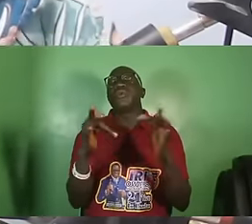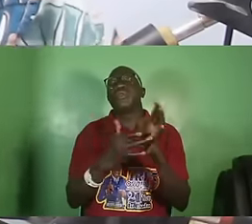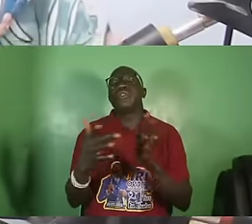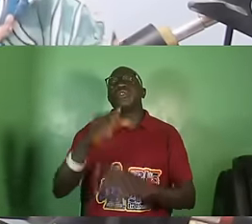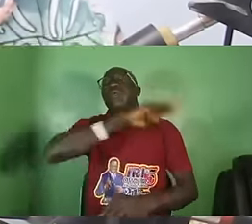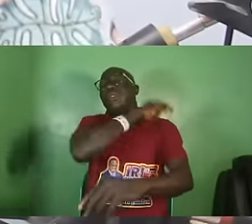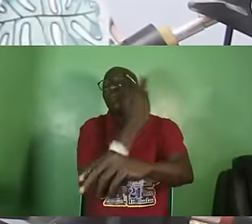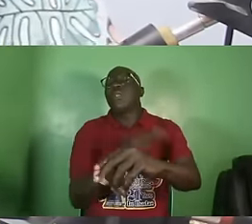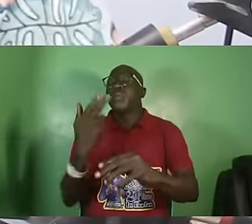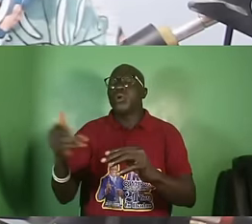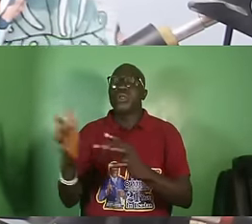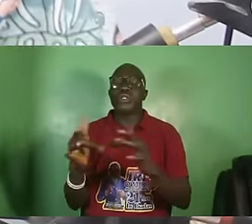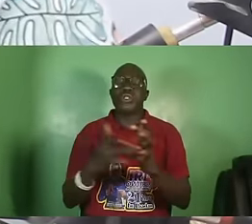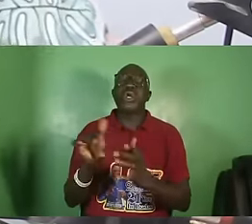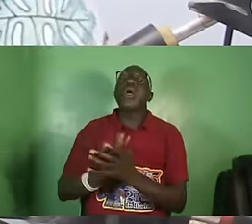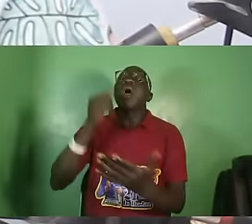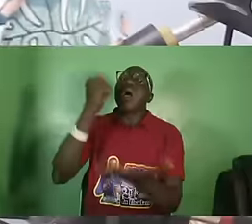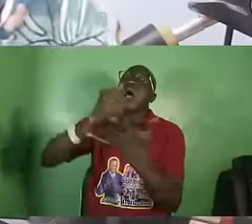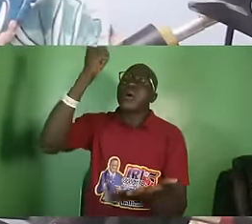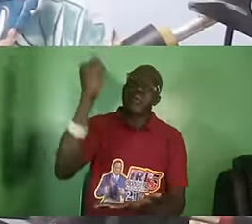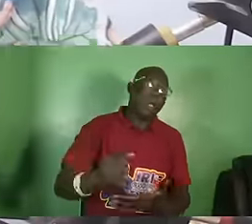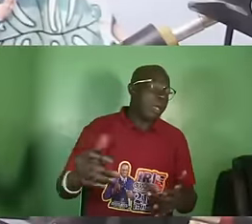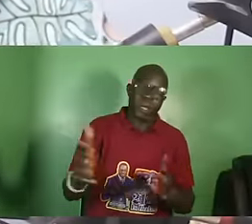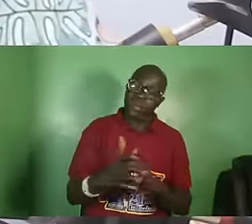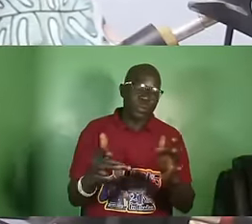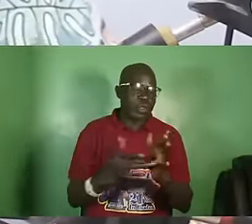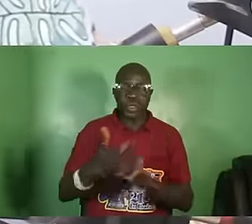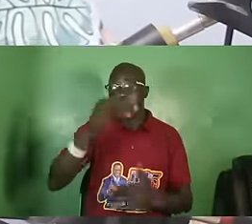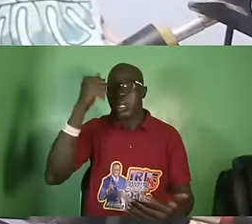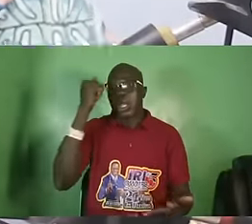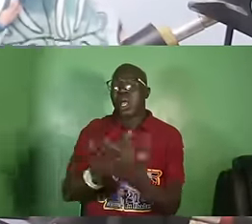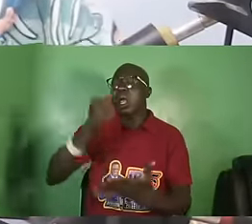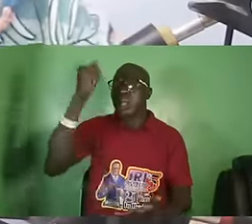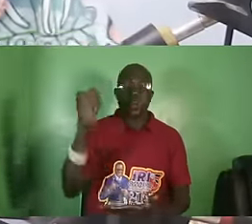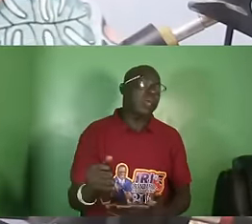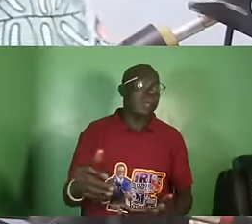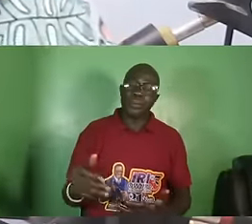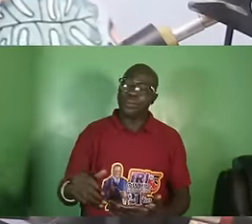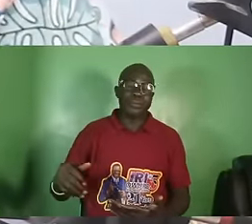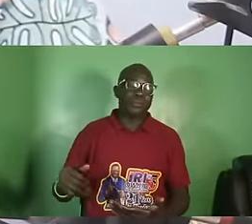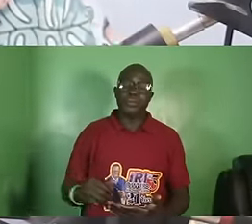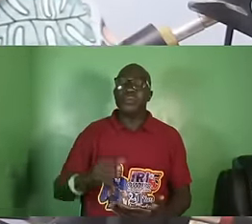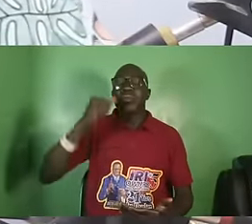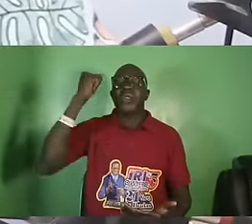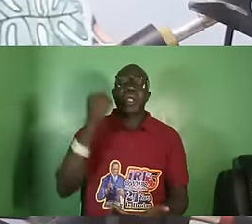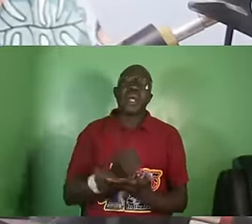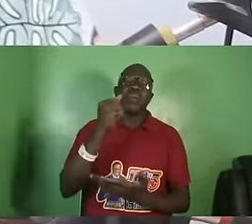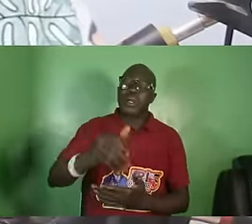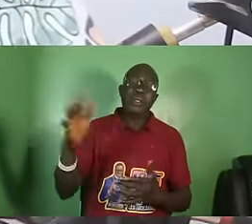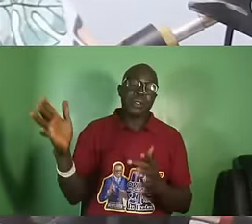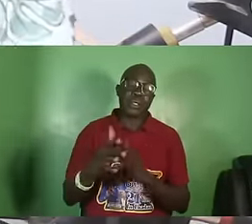of Jesus. Money come up by it. Amen. What for me? Shut it up. Amen. Prosper with your hand. Amen.